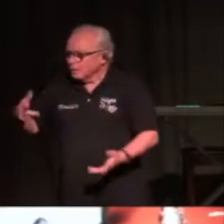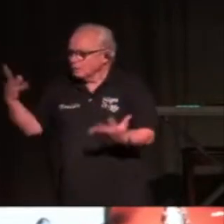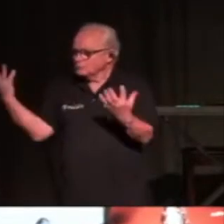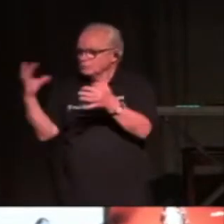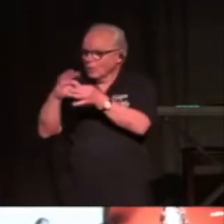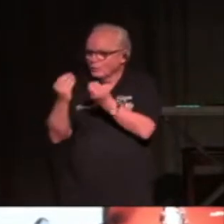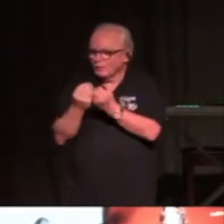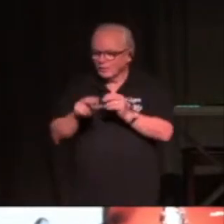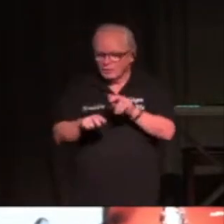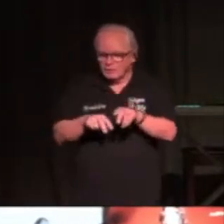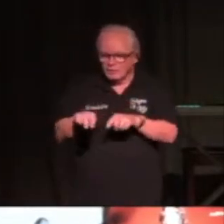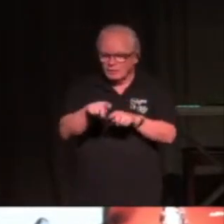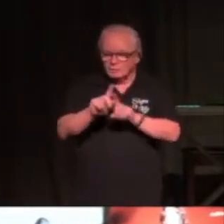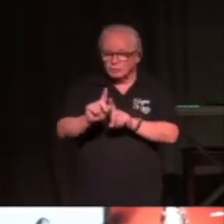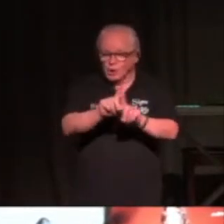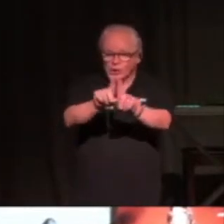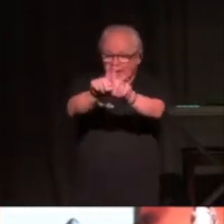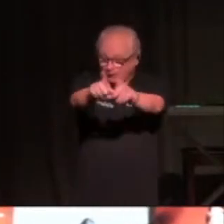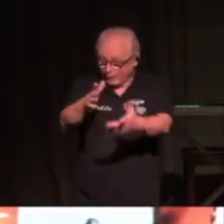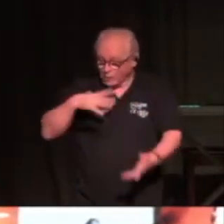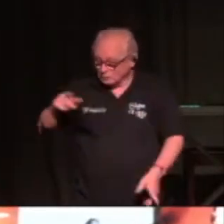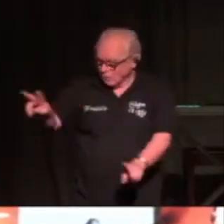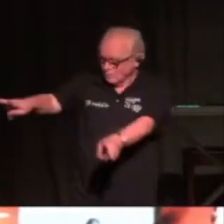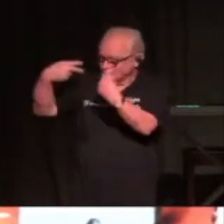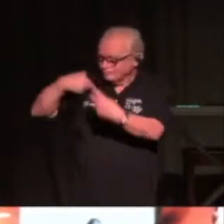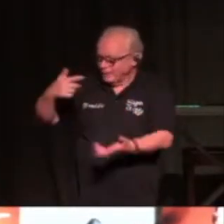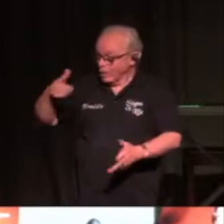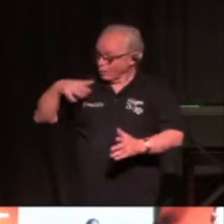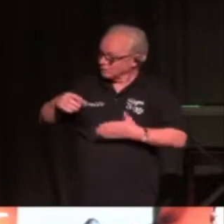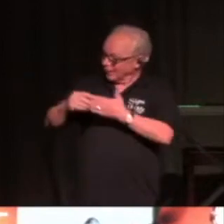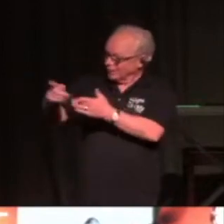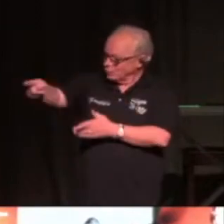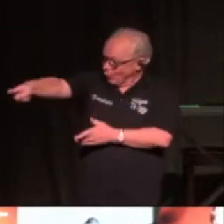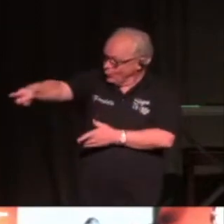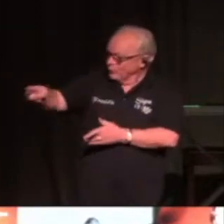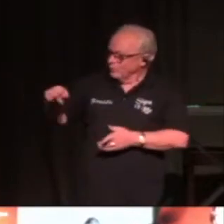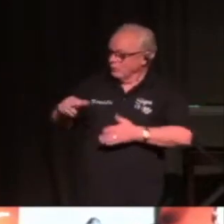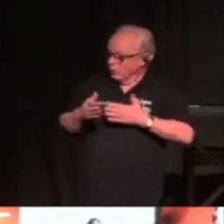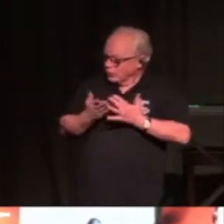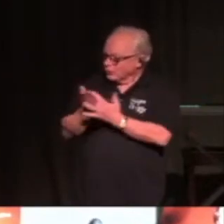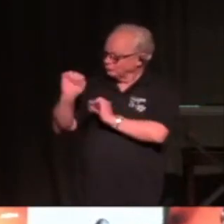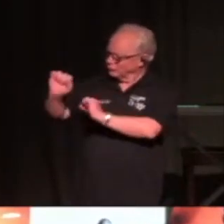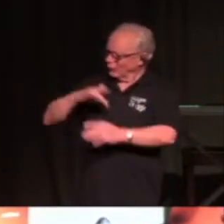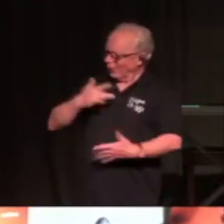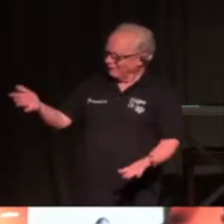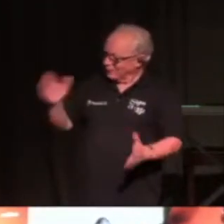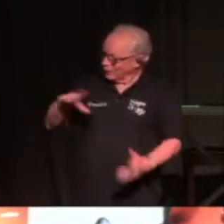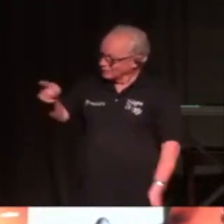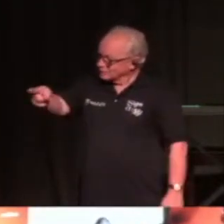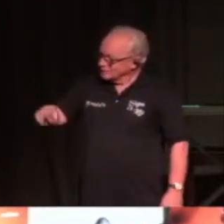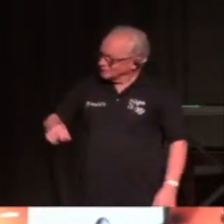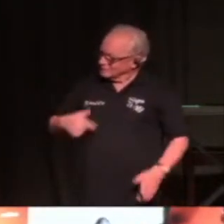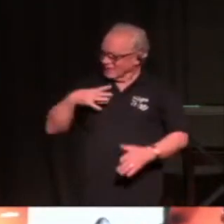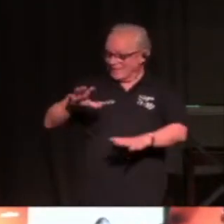this journey. God is trying to get your attention. He wants to lead you through life. He wants to lead you through your ups and your downs. And it's